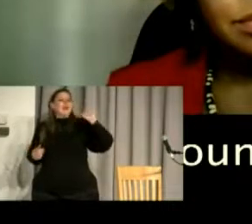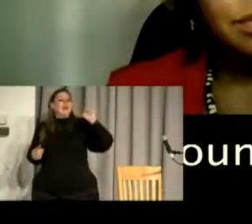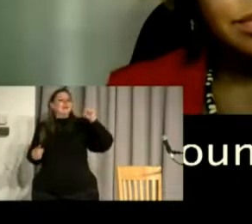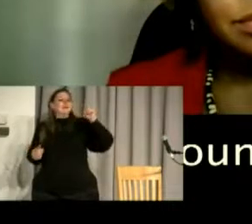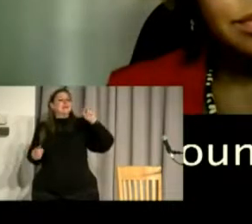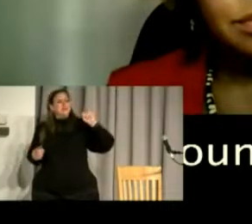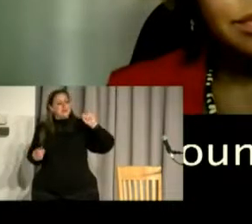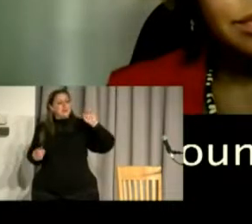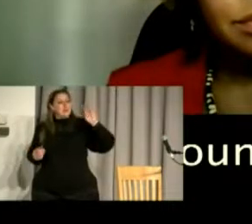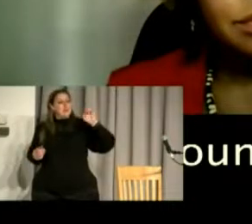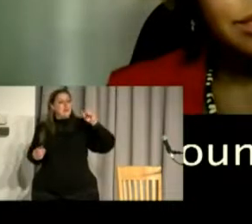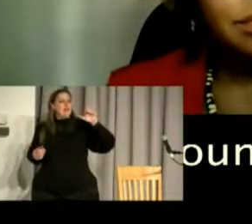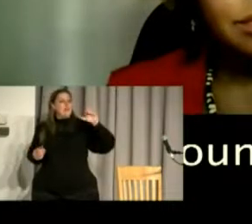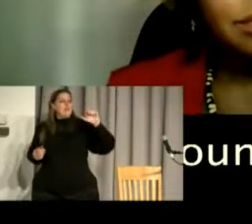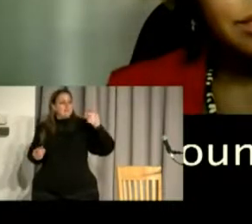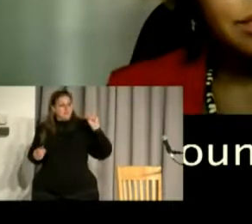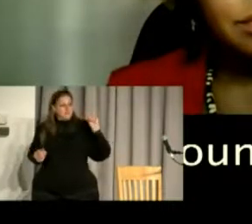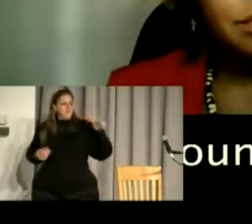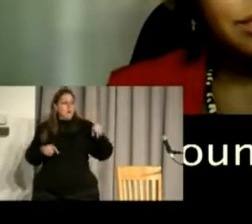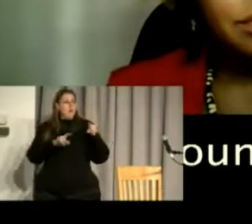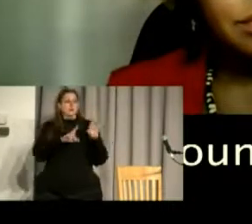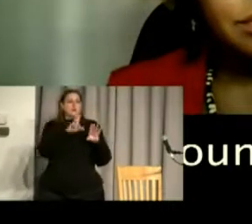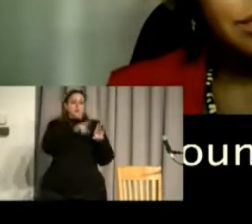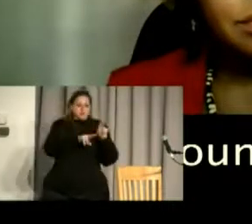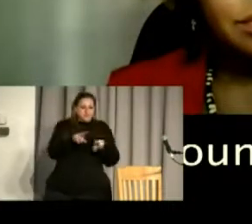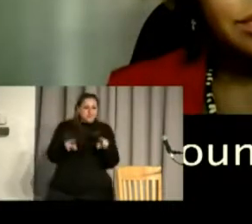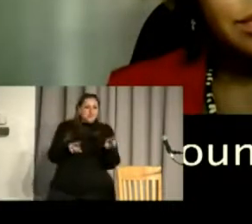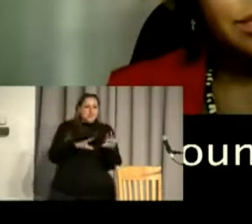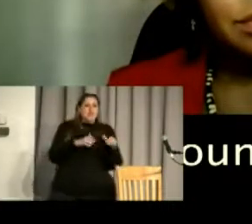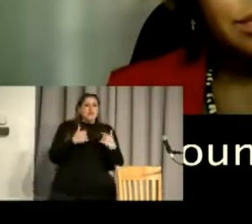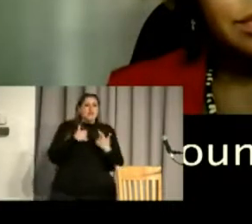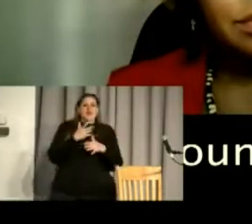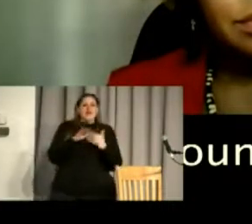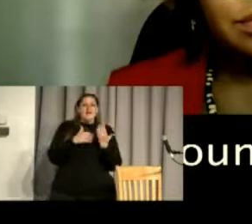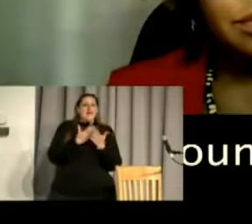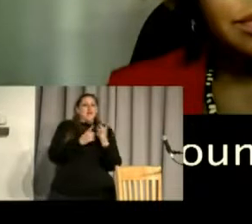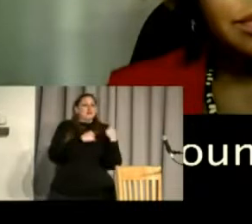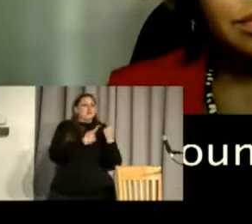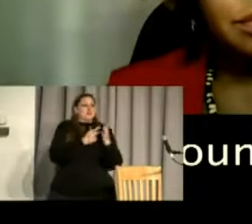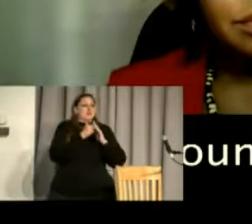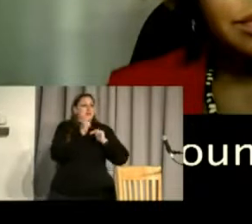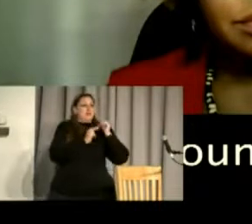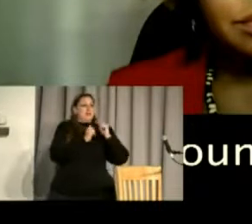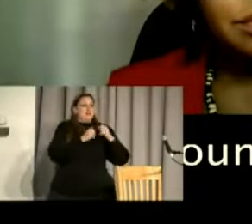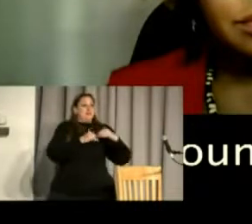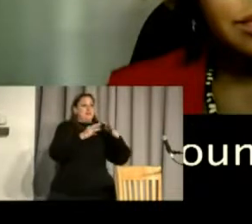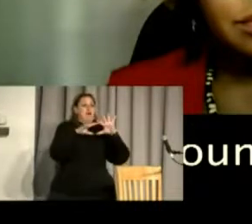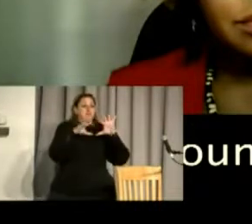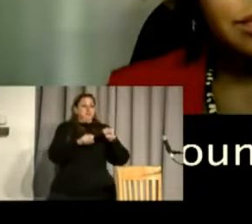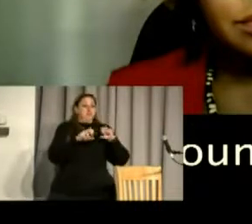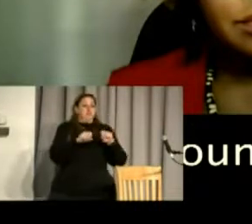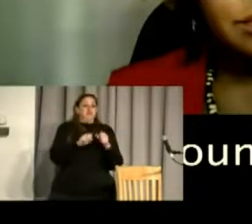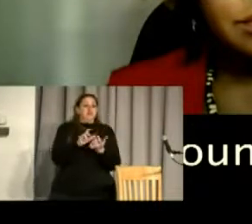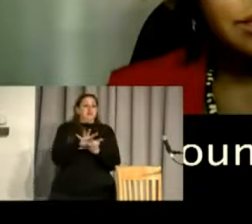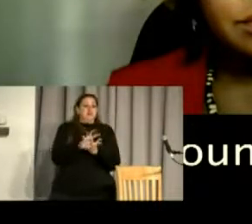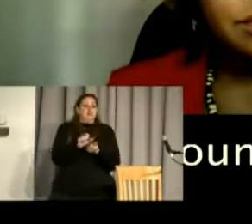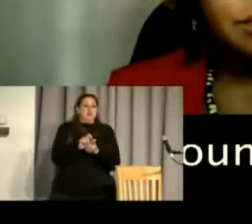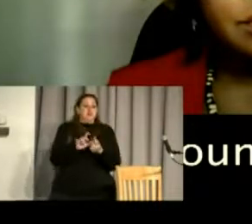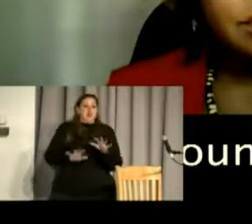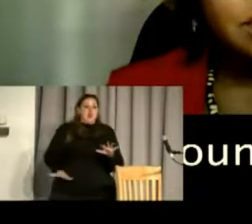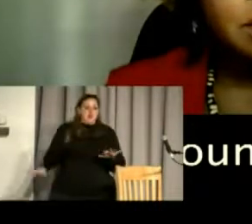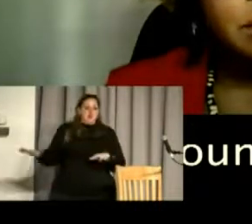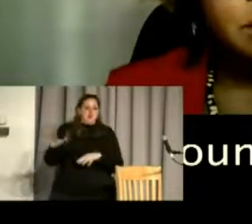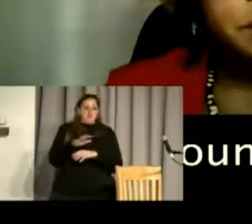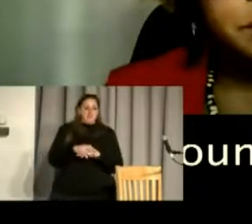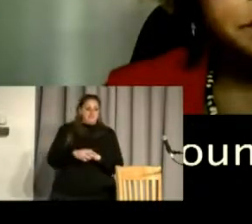future industrial activity, in addition to those that have already been desecrated by the existing 200 or so facilities in the region.